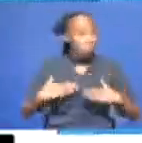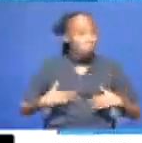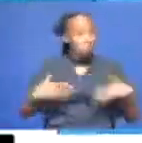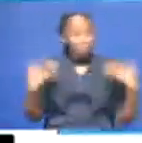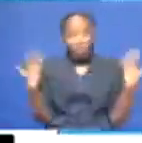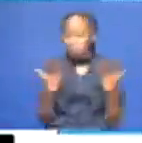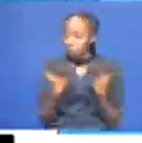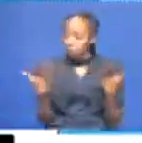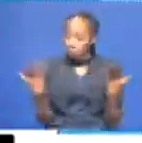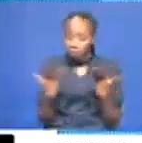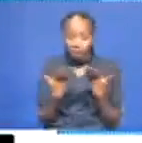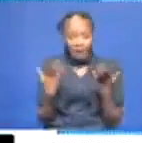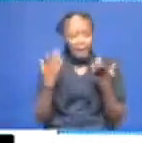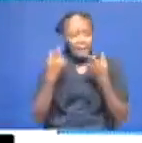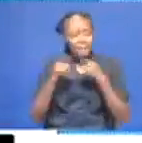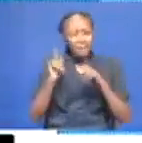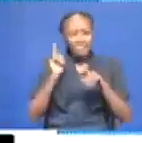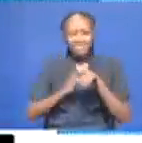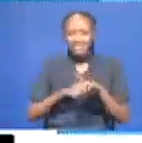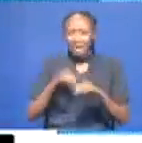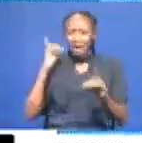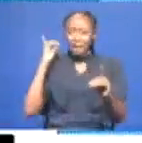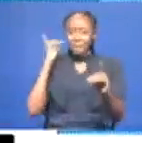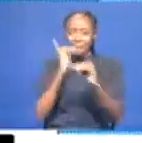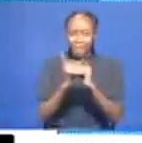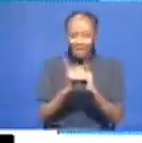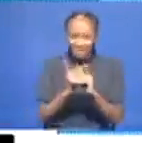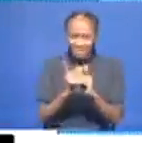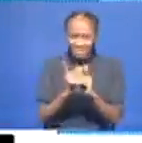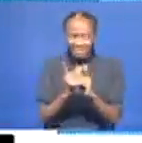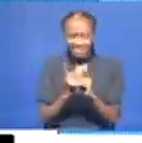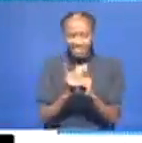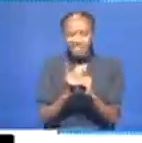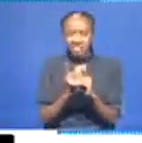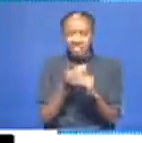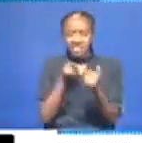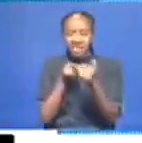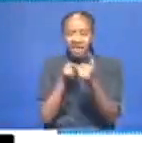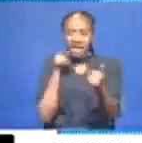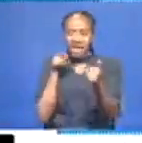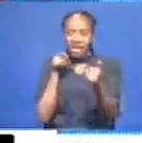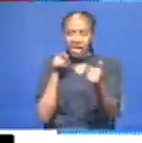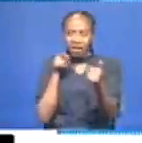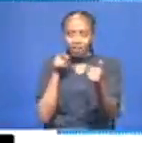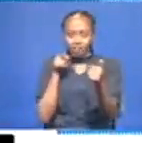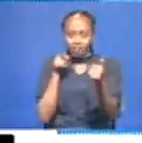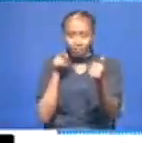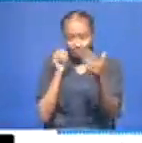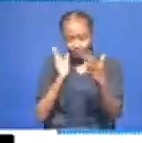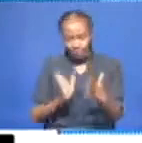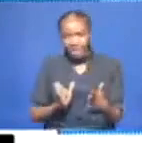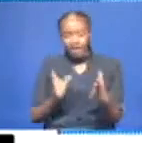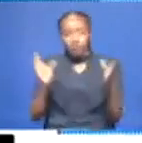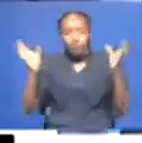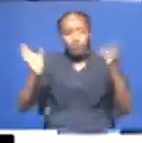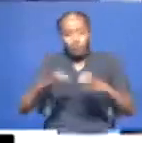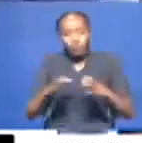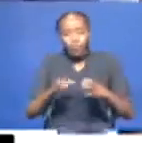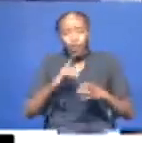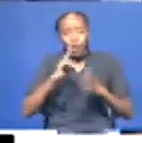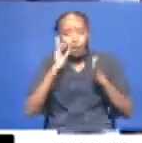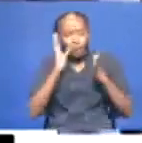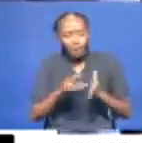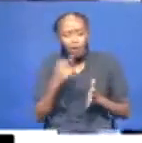But when I met with the rebel group commander, whose rebels, you know,